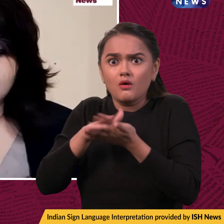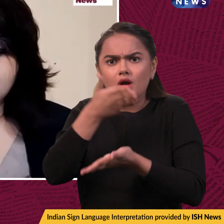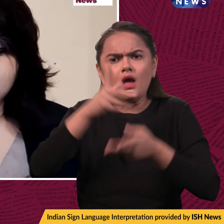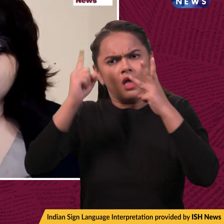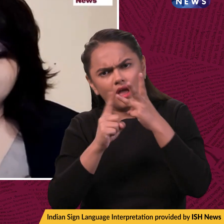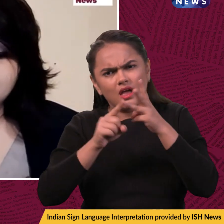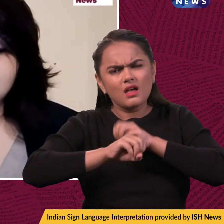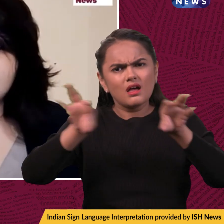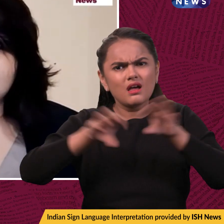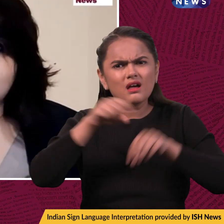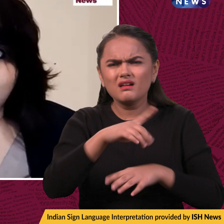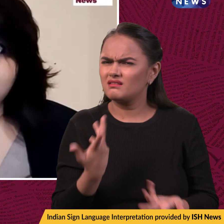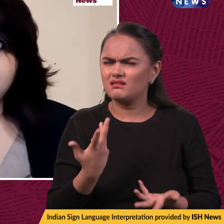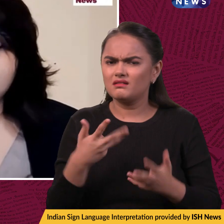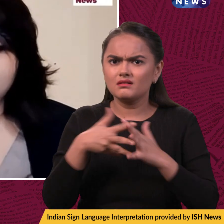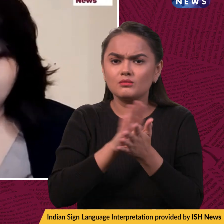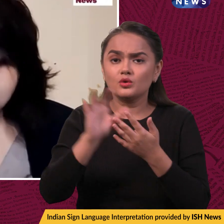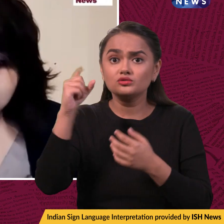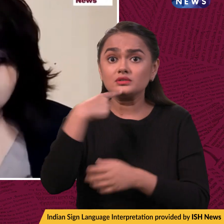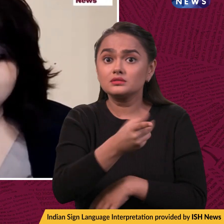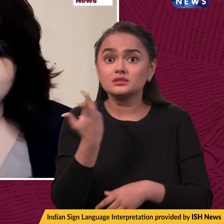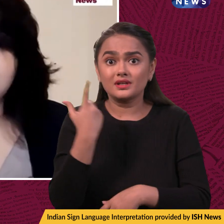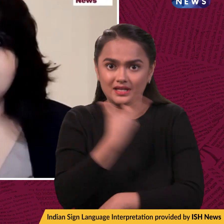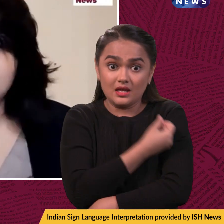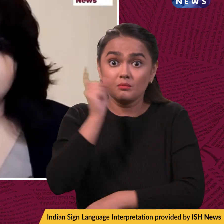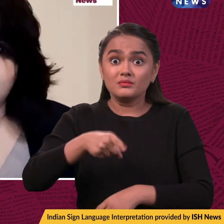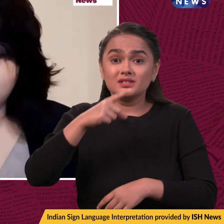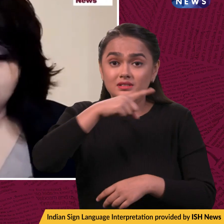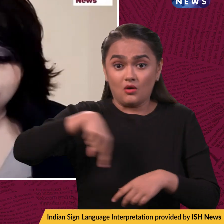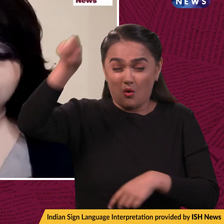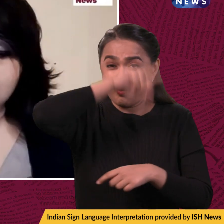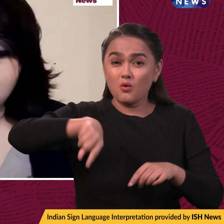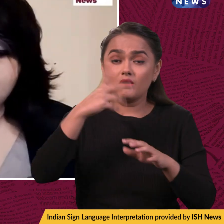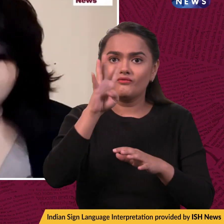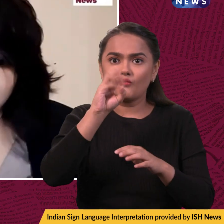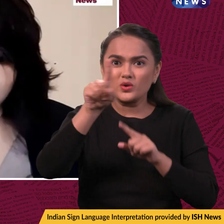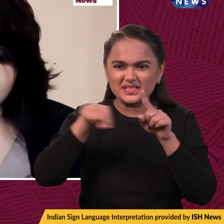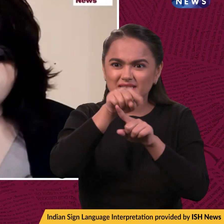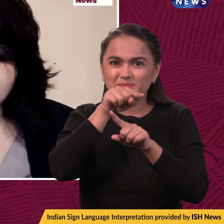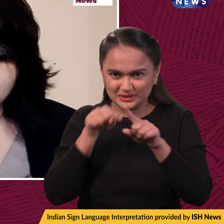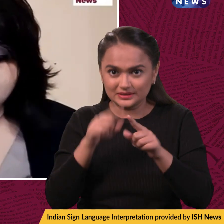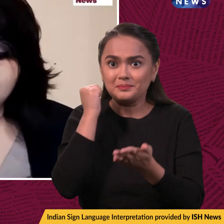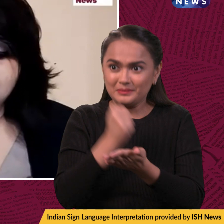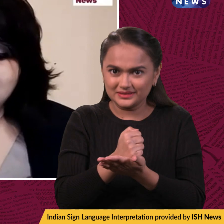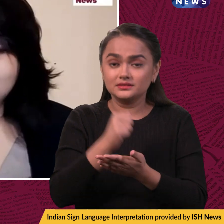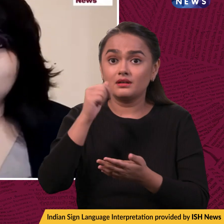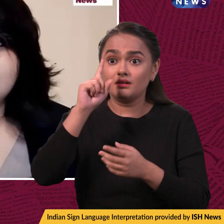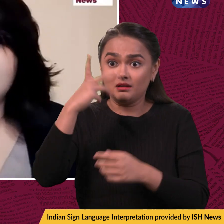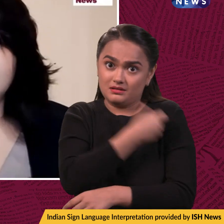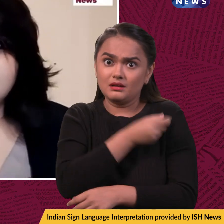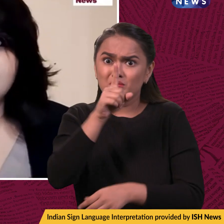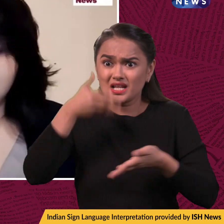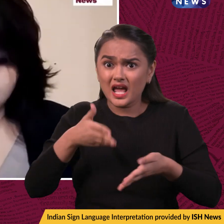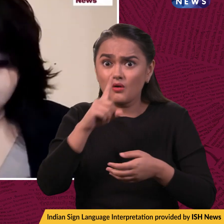that WHO previously set a goal of vaccinating 40% of the population of every country by the end of the year, but more